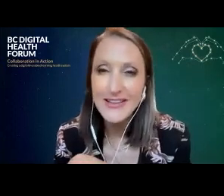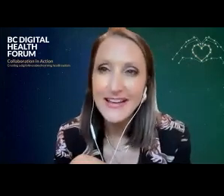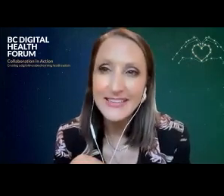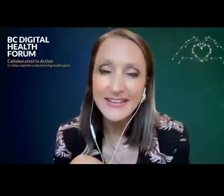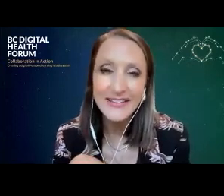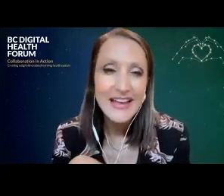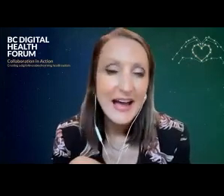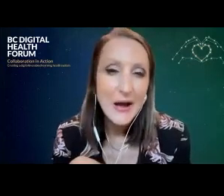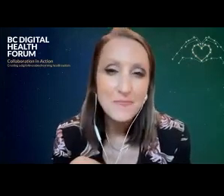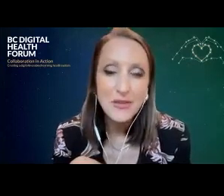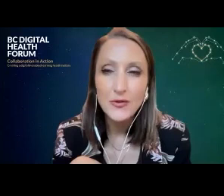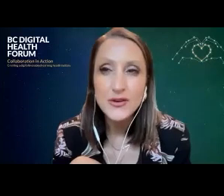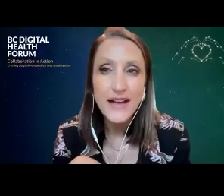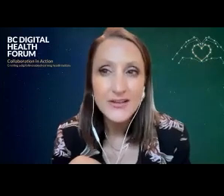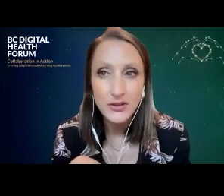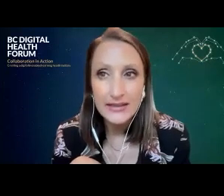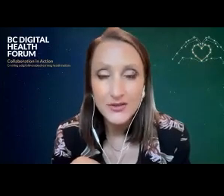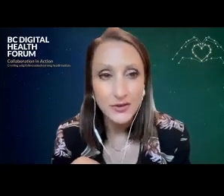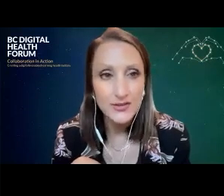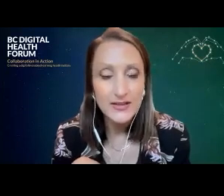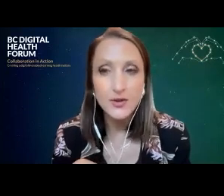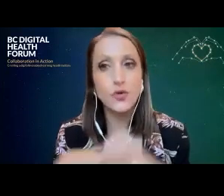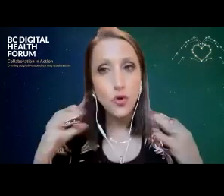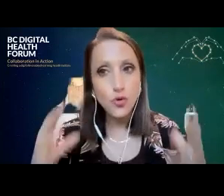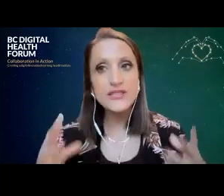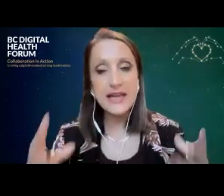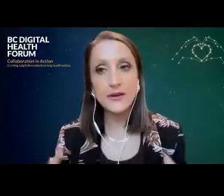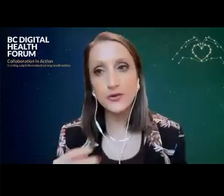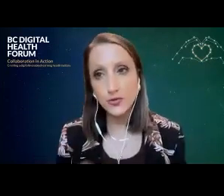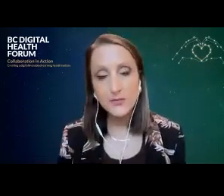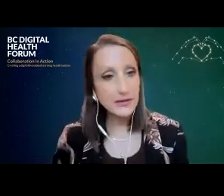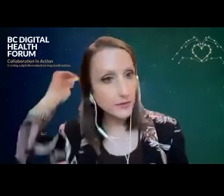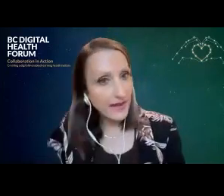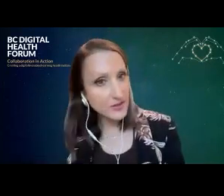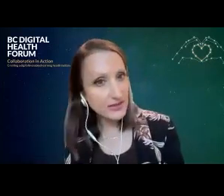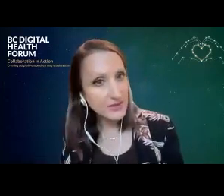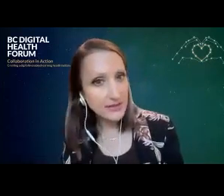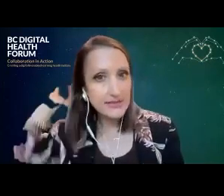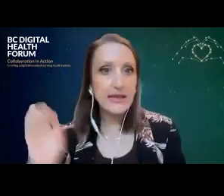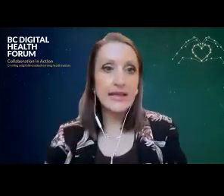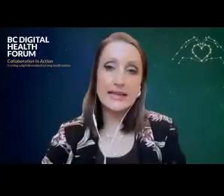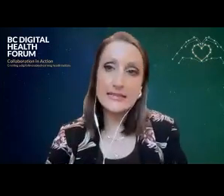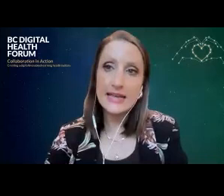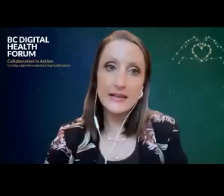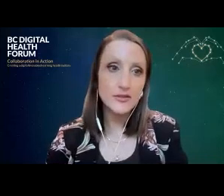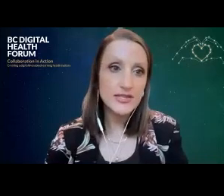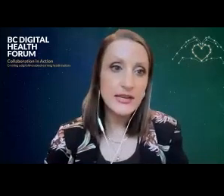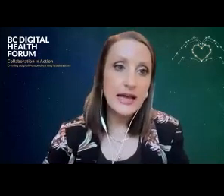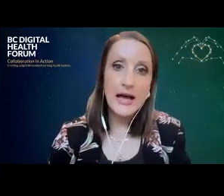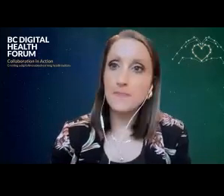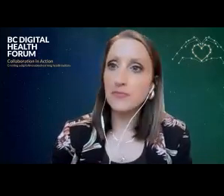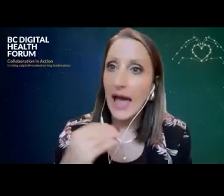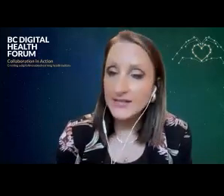on the slide there, those are vaginal inserts. And so gold standard treatment for vaginismus